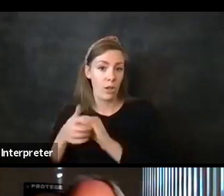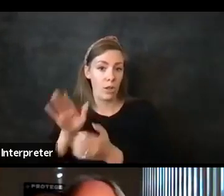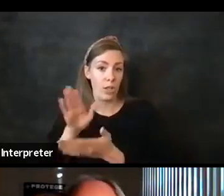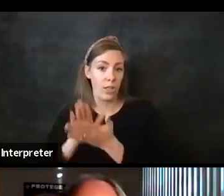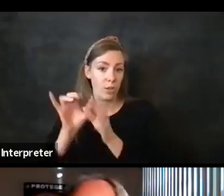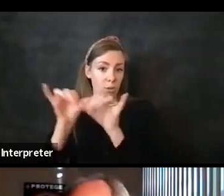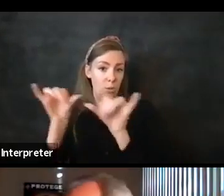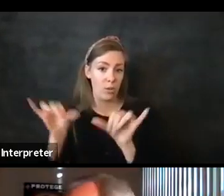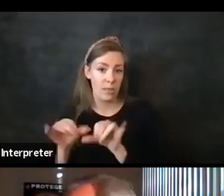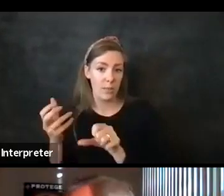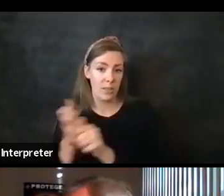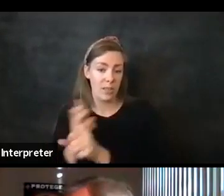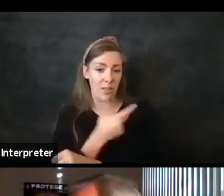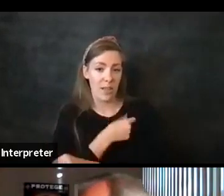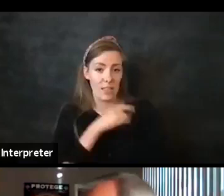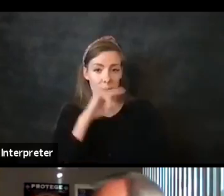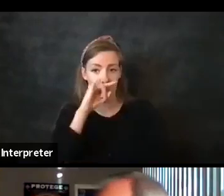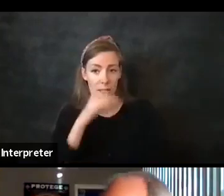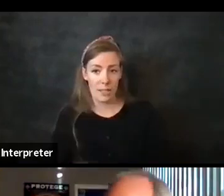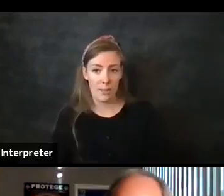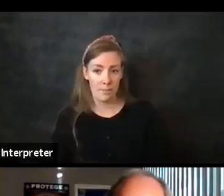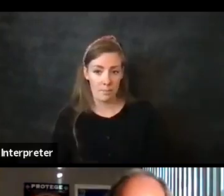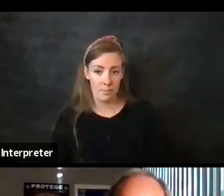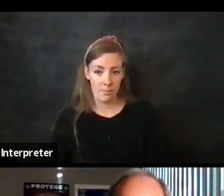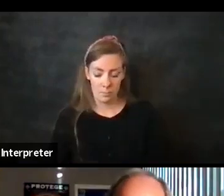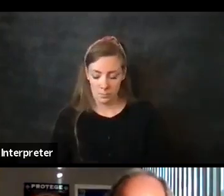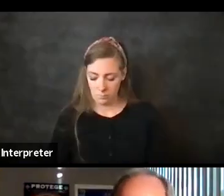get their kids vaccinated. Thank you.